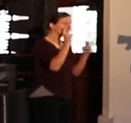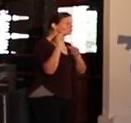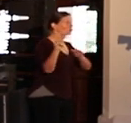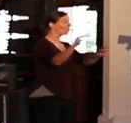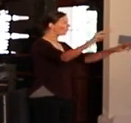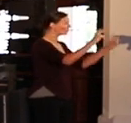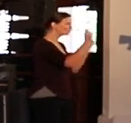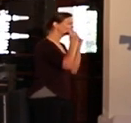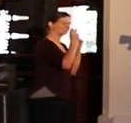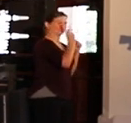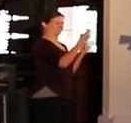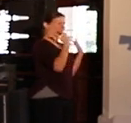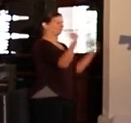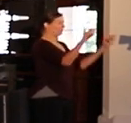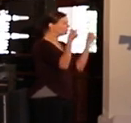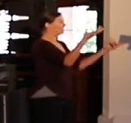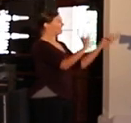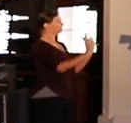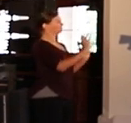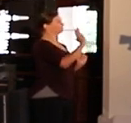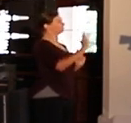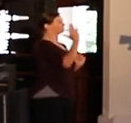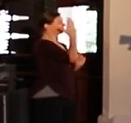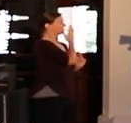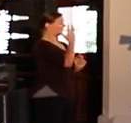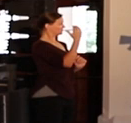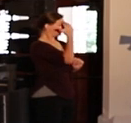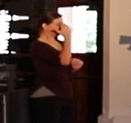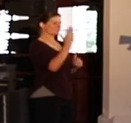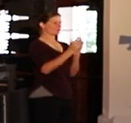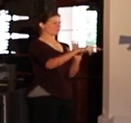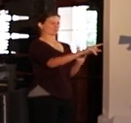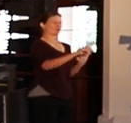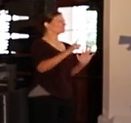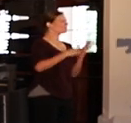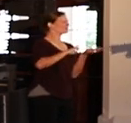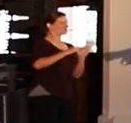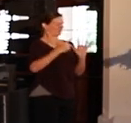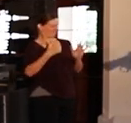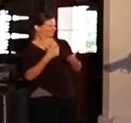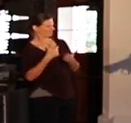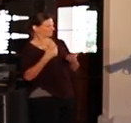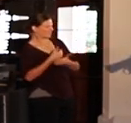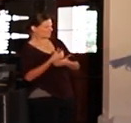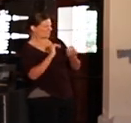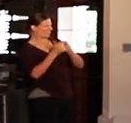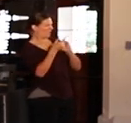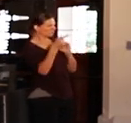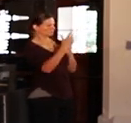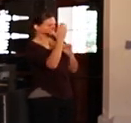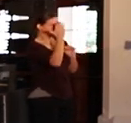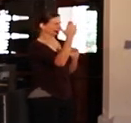and see so many familiar faces. Now, some of you are saying, wait a minute, I'm new here. How can she be